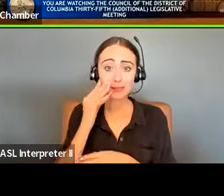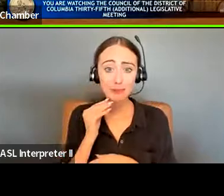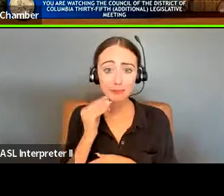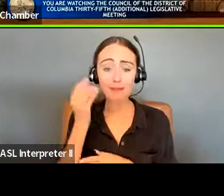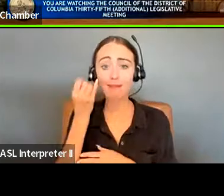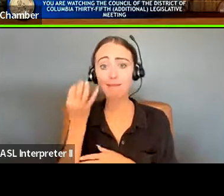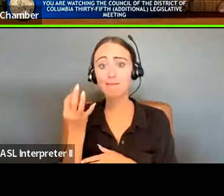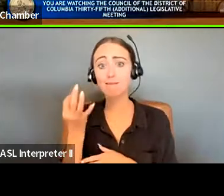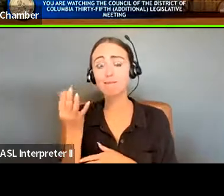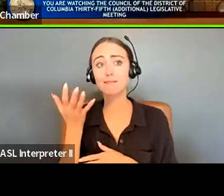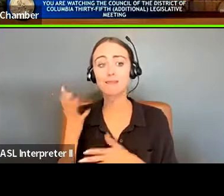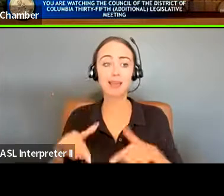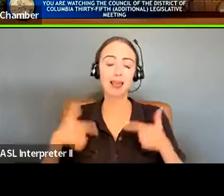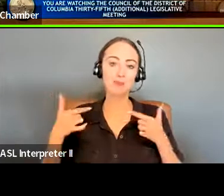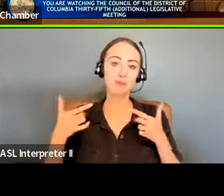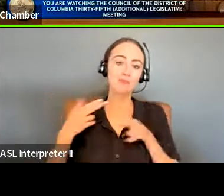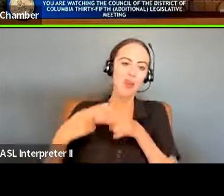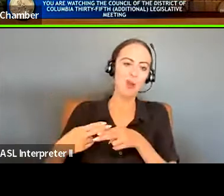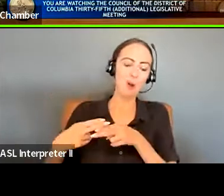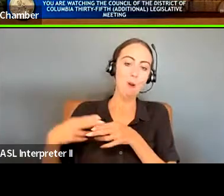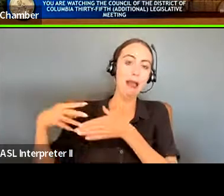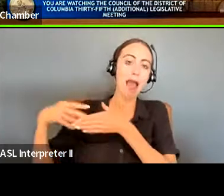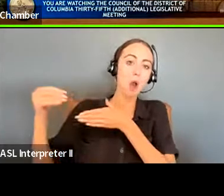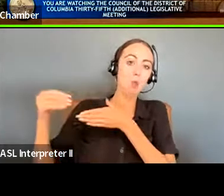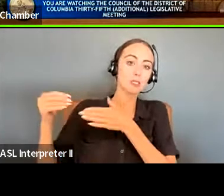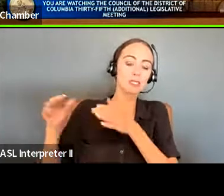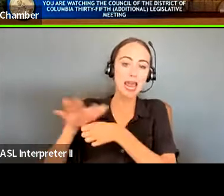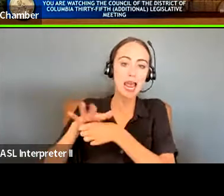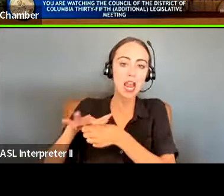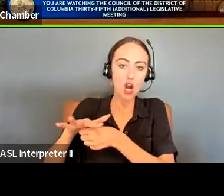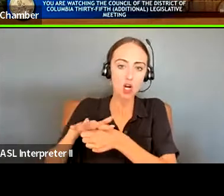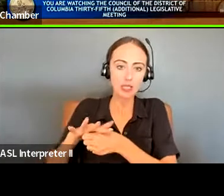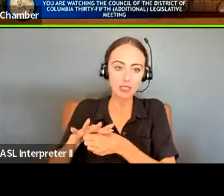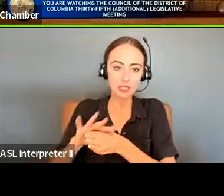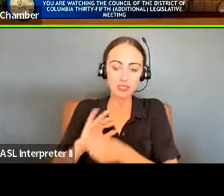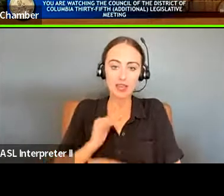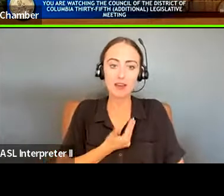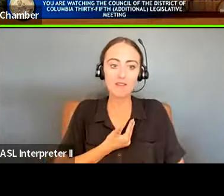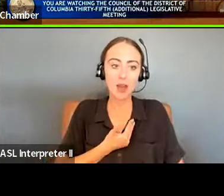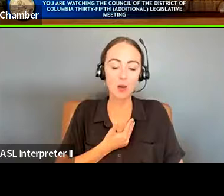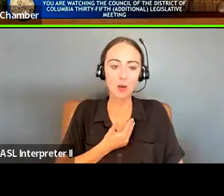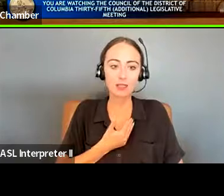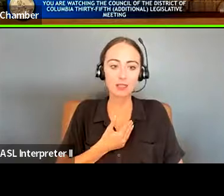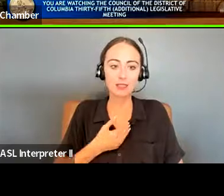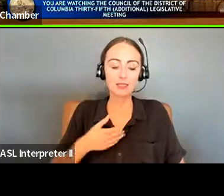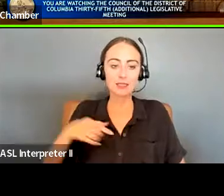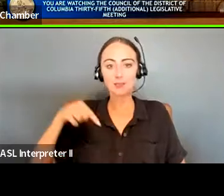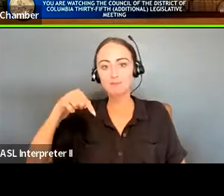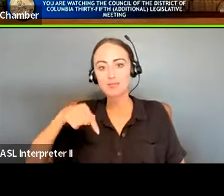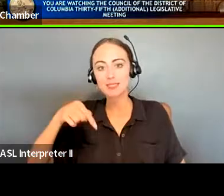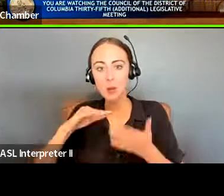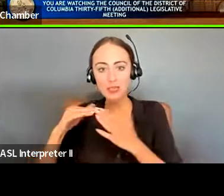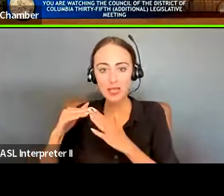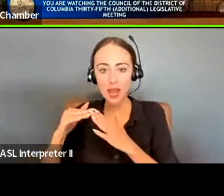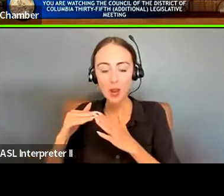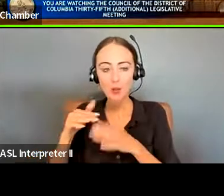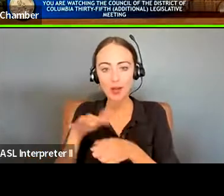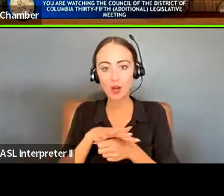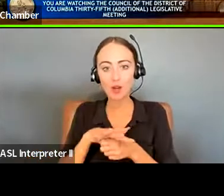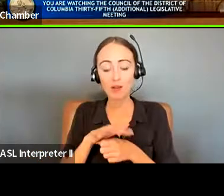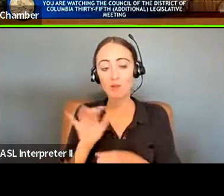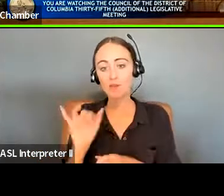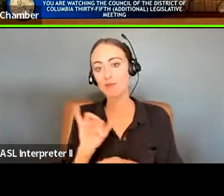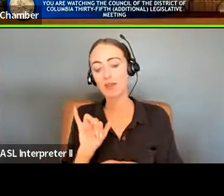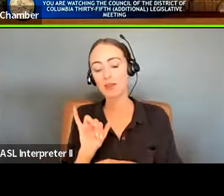live in what I call the out areas of our downtown area. Like, for